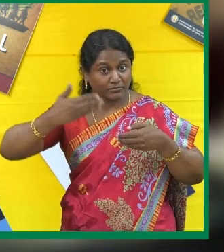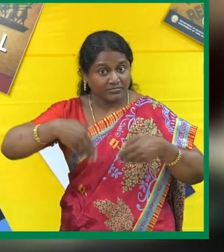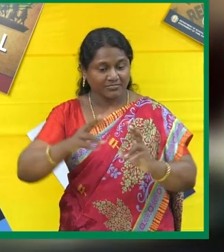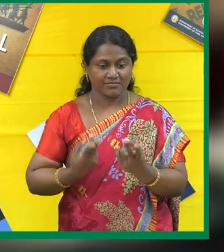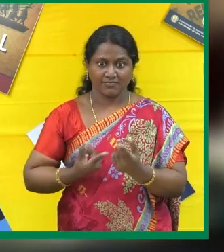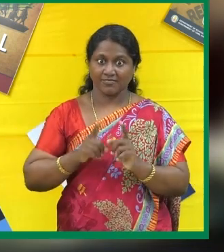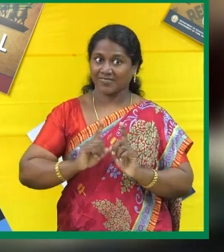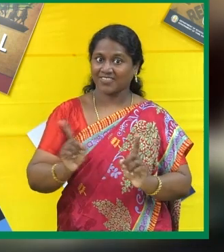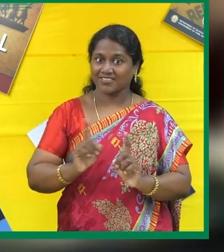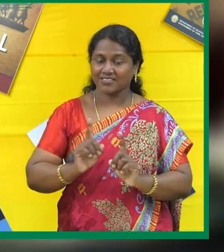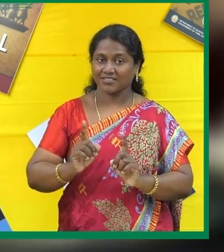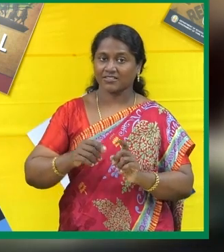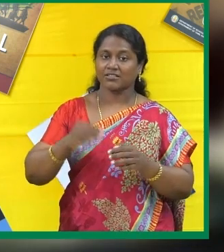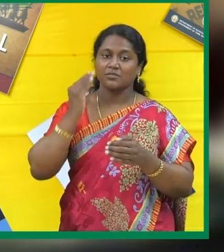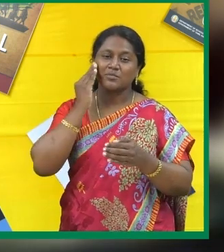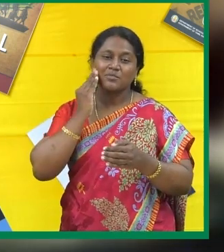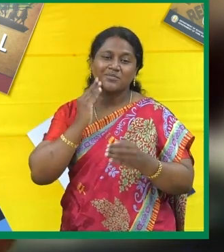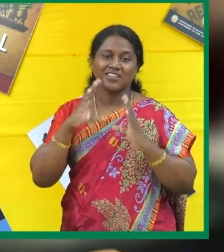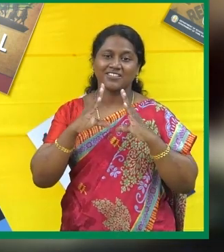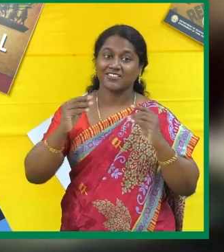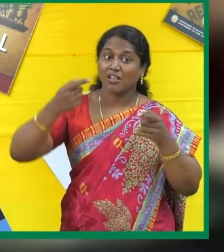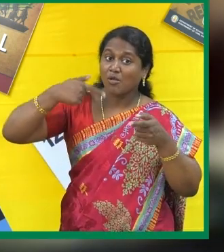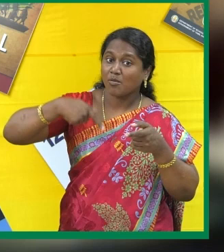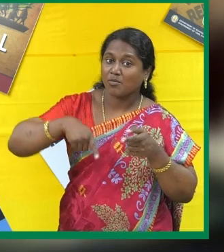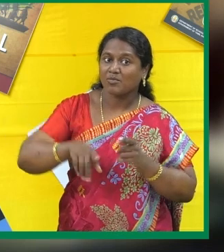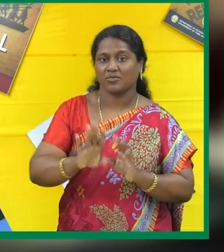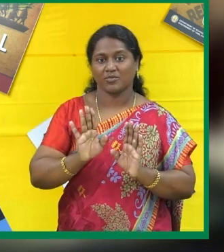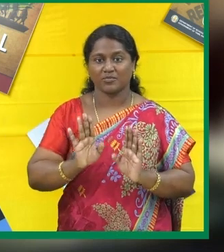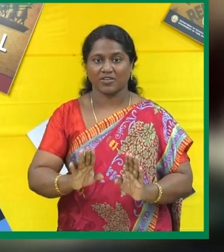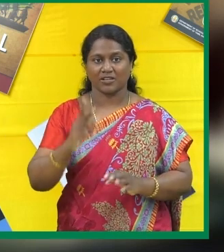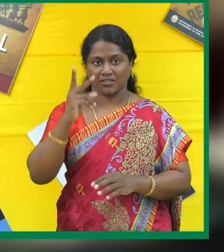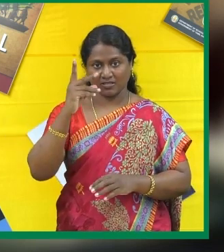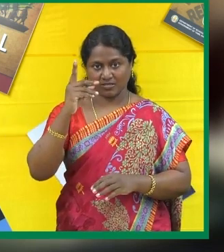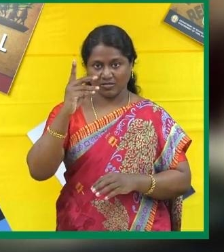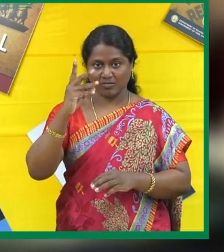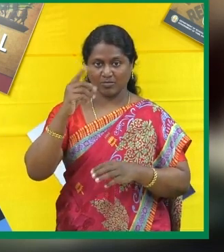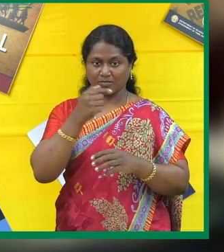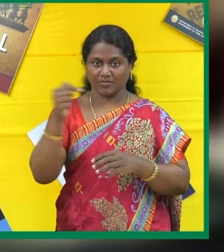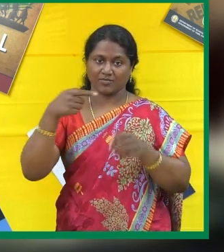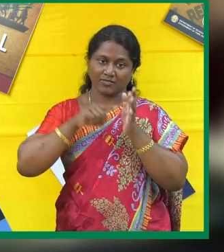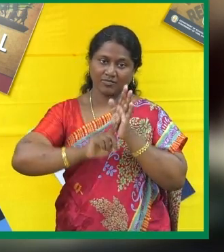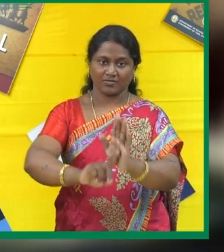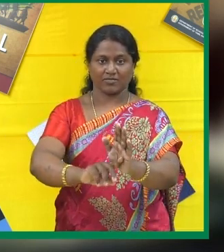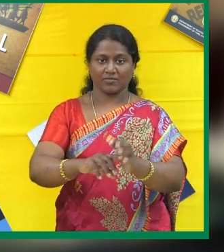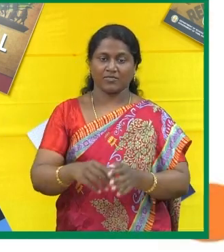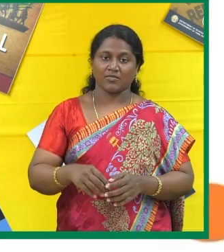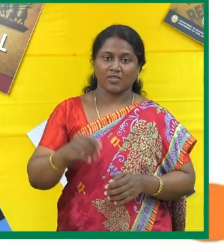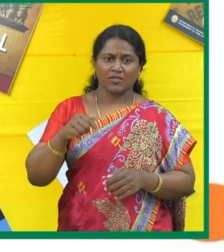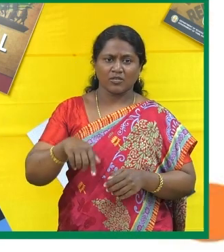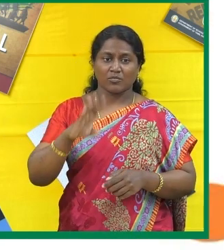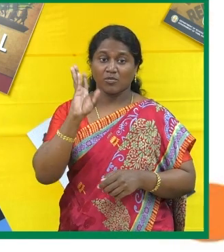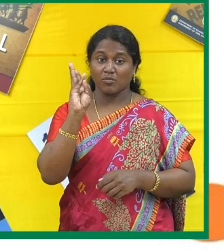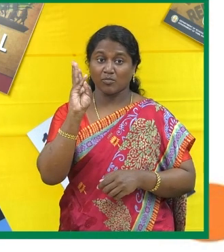the goal, not in a hurry. So that is clearly depicted in this picture. Now we see,